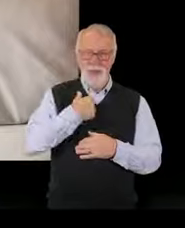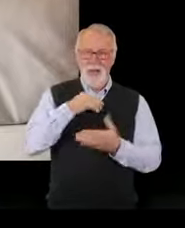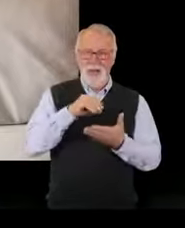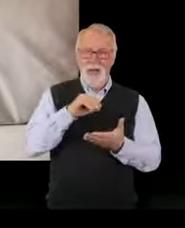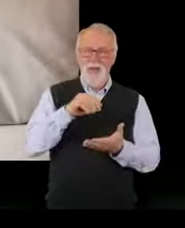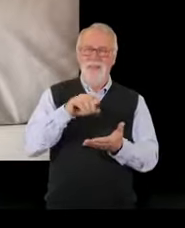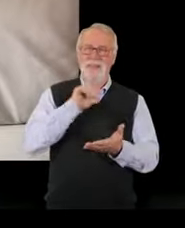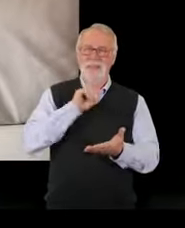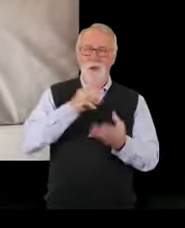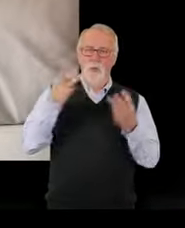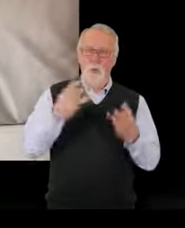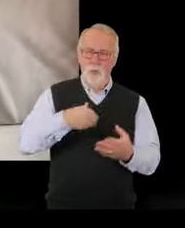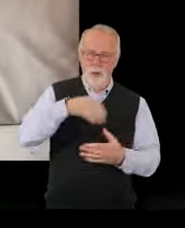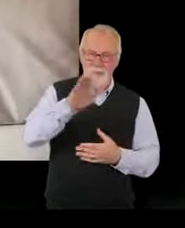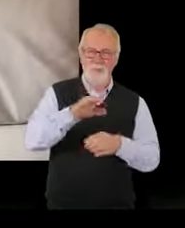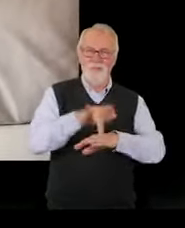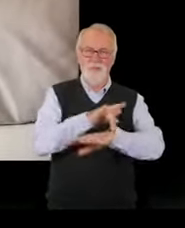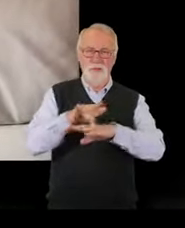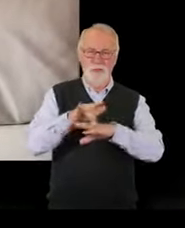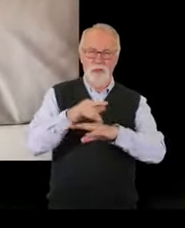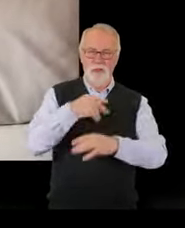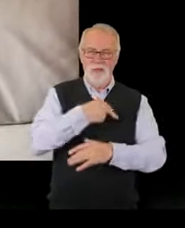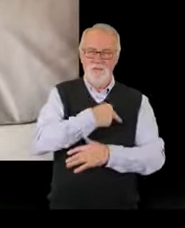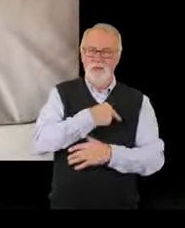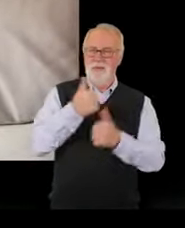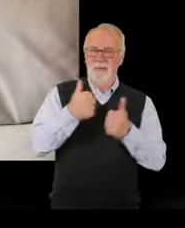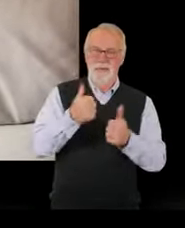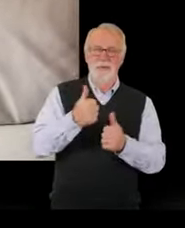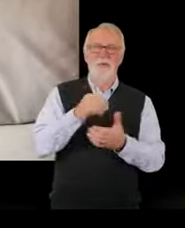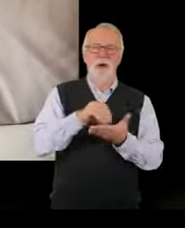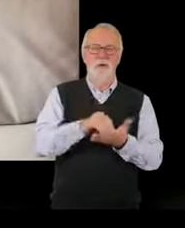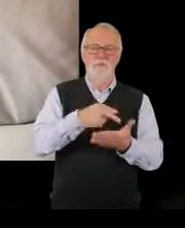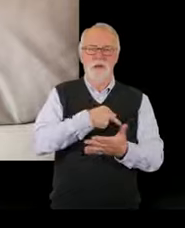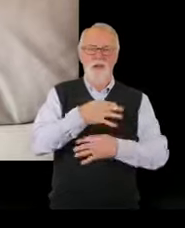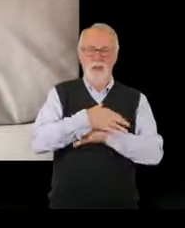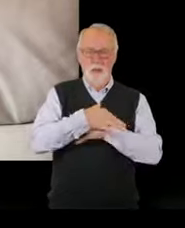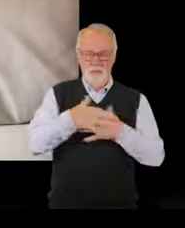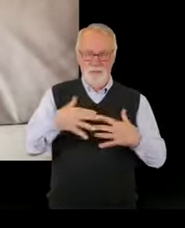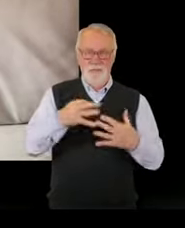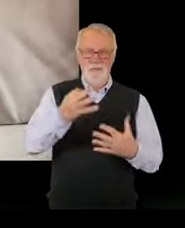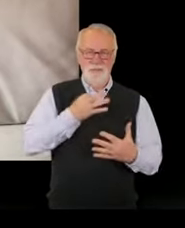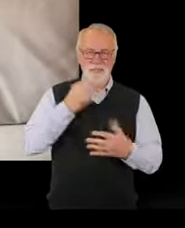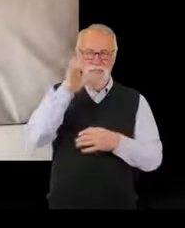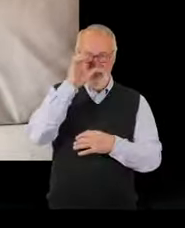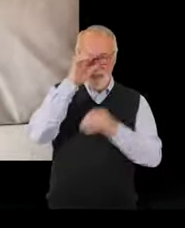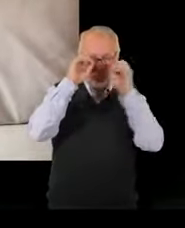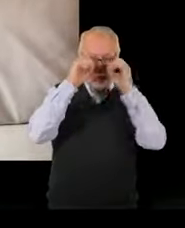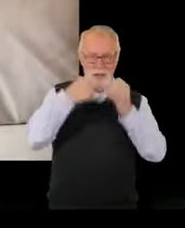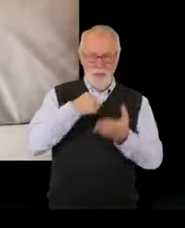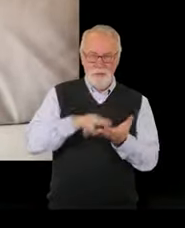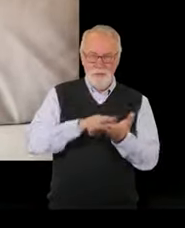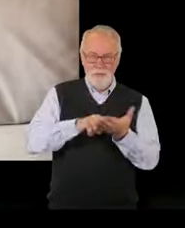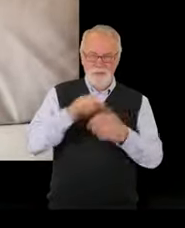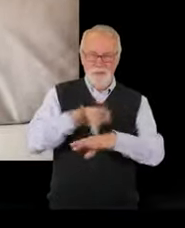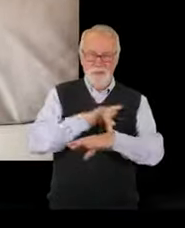and gave me a wee telescope and I use it in the theatre to see on the stage. They offered me that I need rails